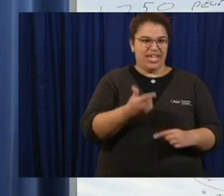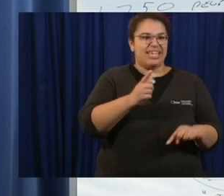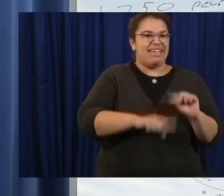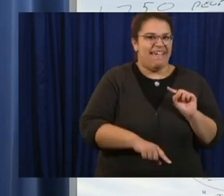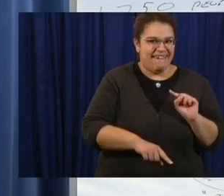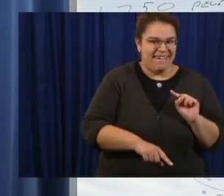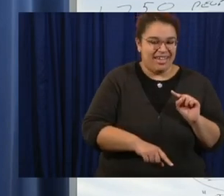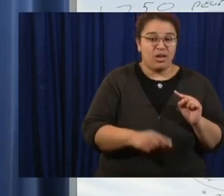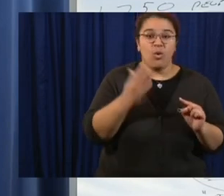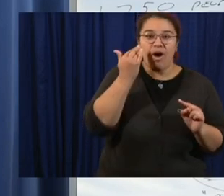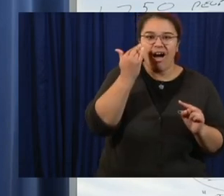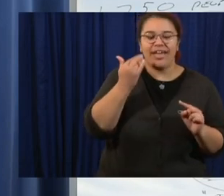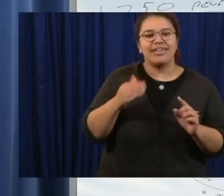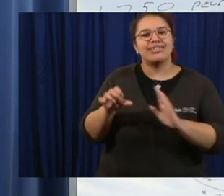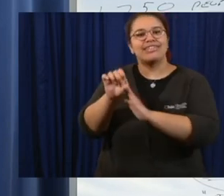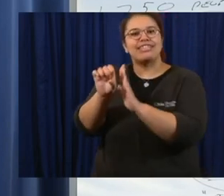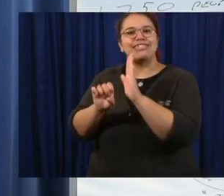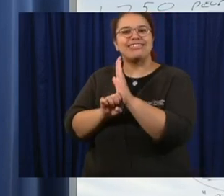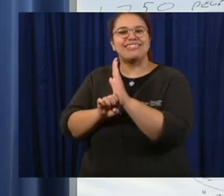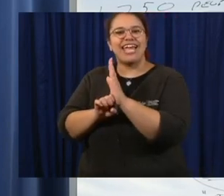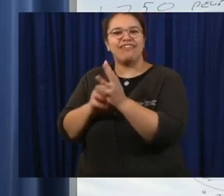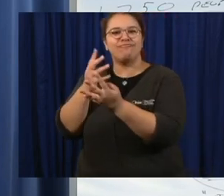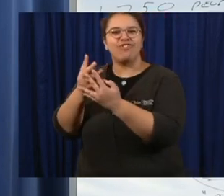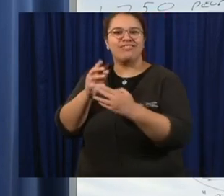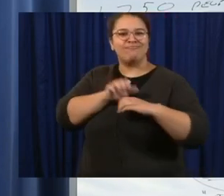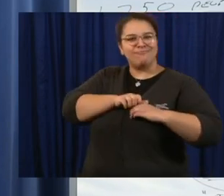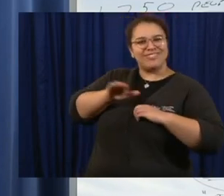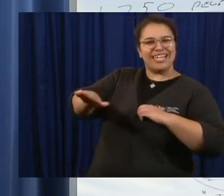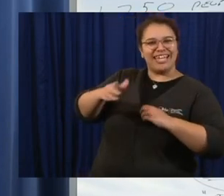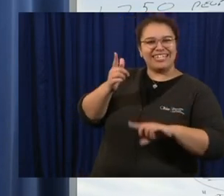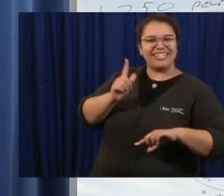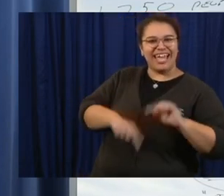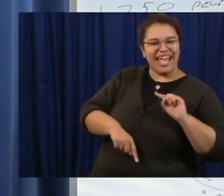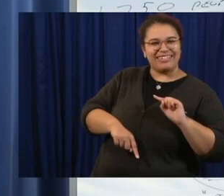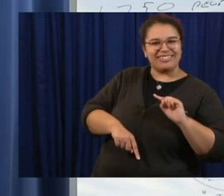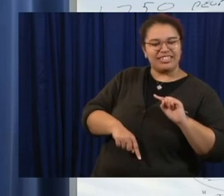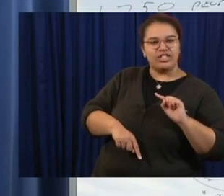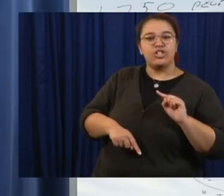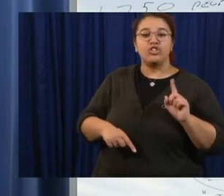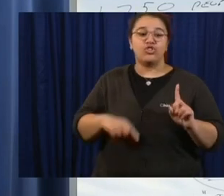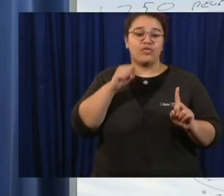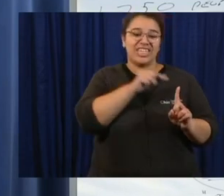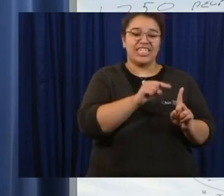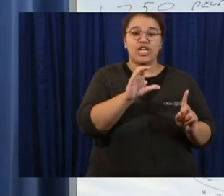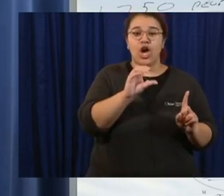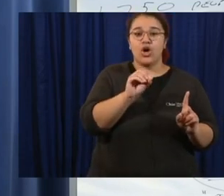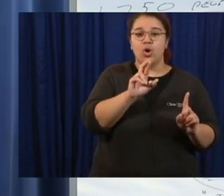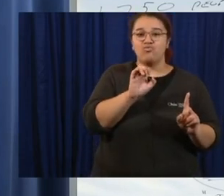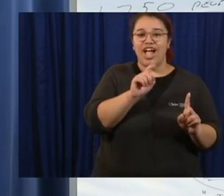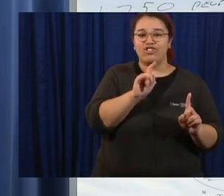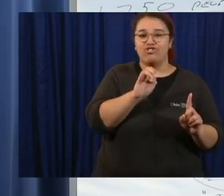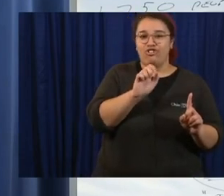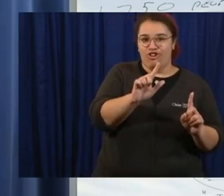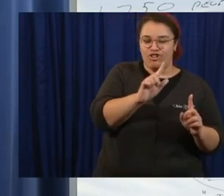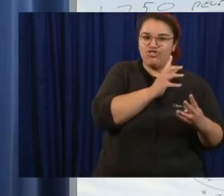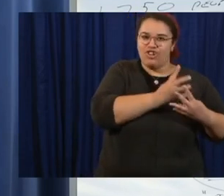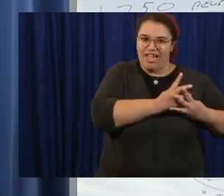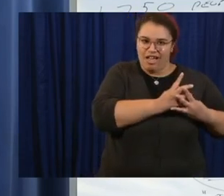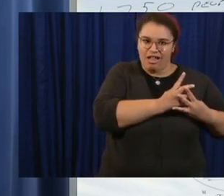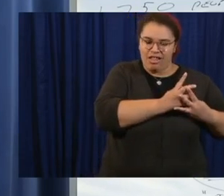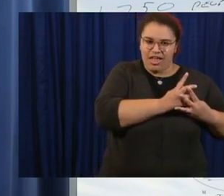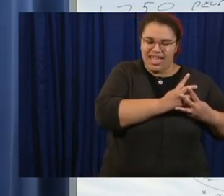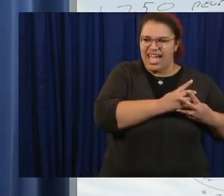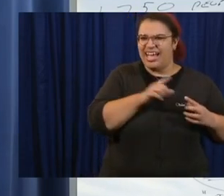system. What advice do you have for this jail and other local jails that are dealing with the same problem that you're dealing with at the state